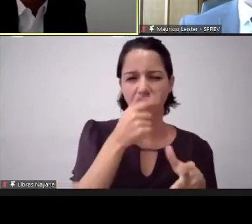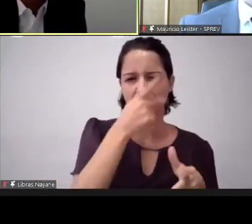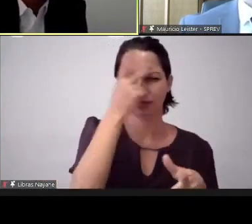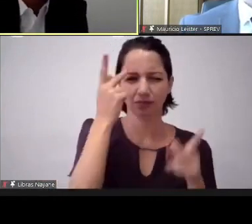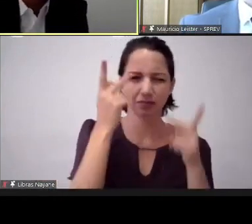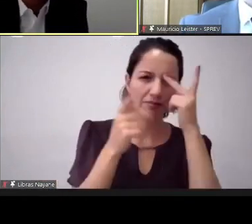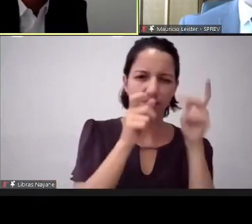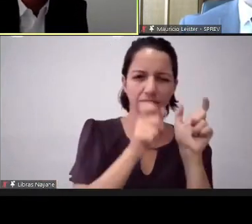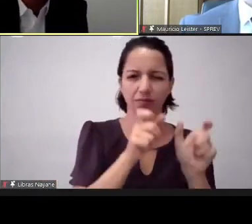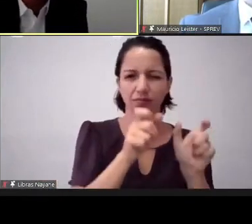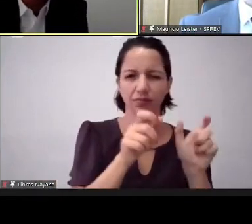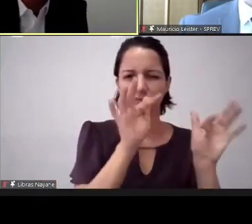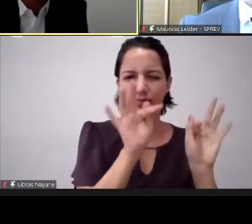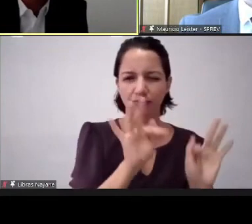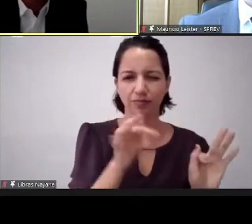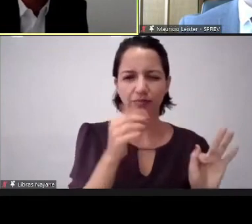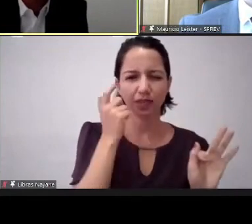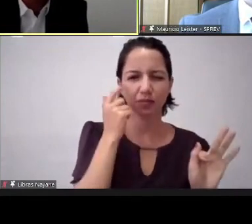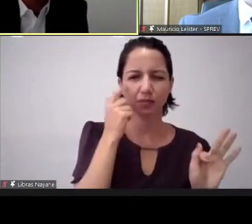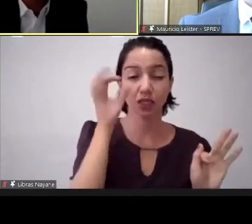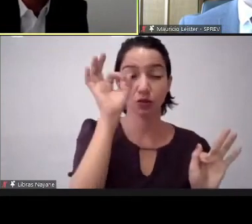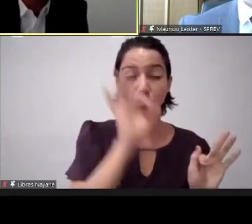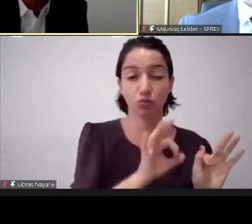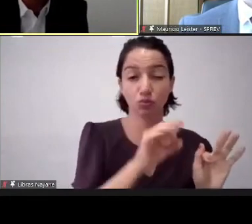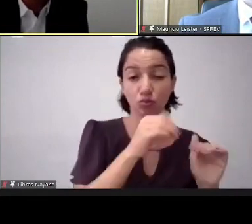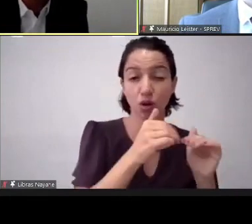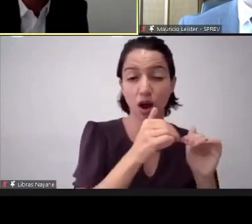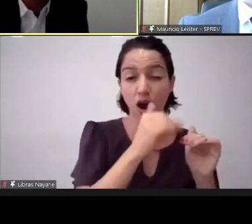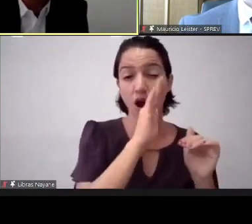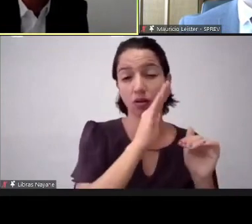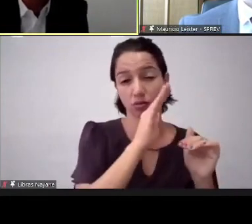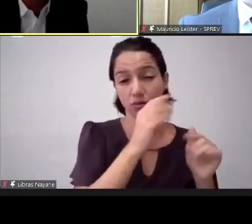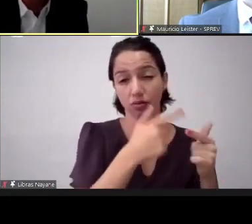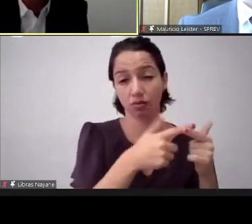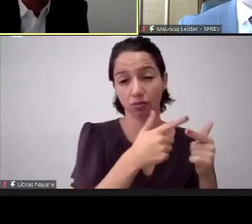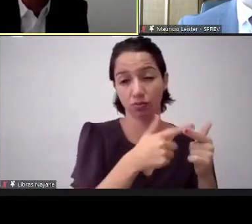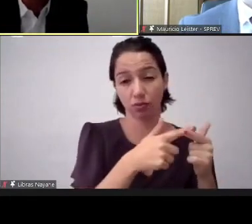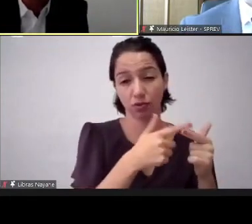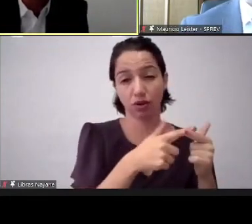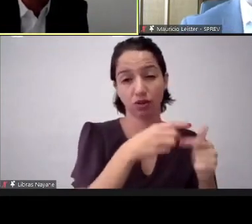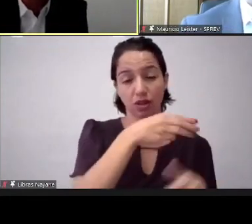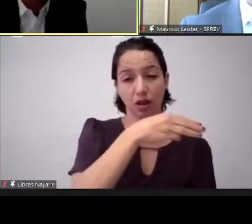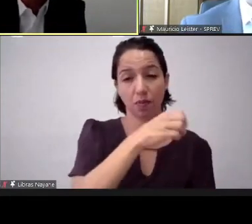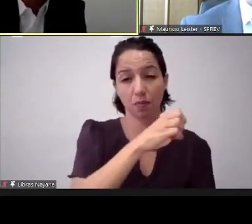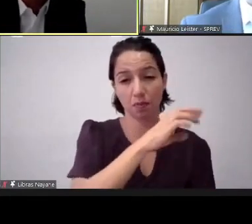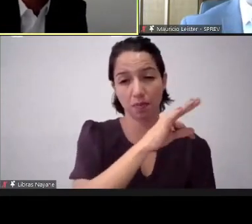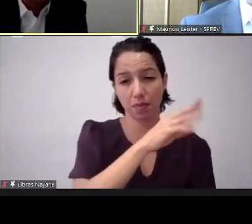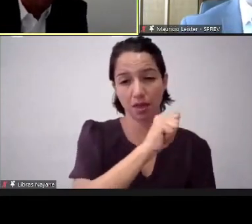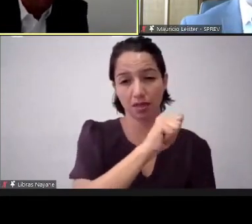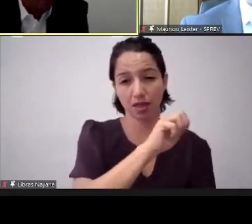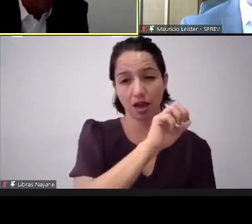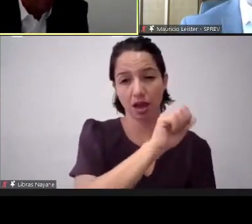when we talk about this here, we think about the income and the